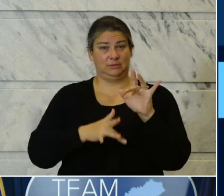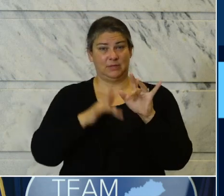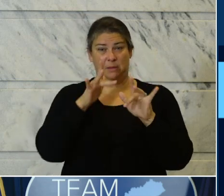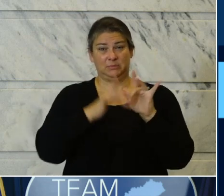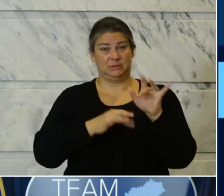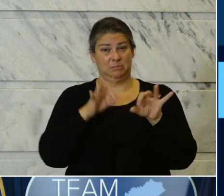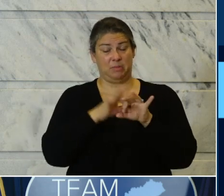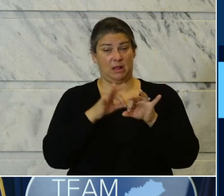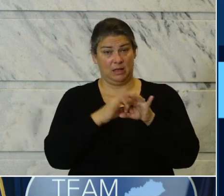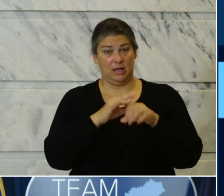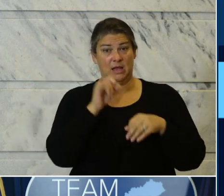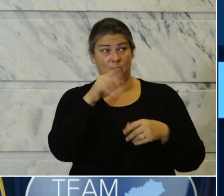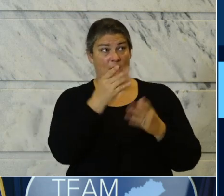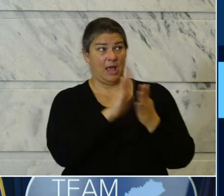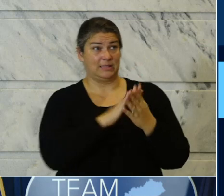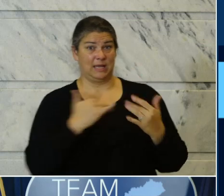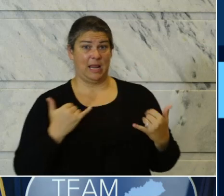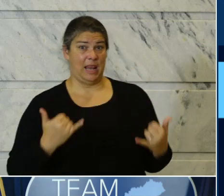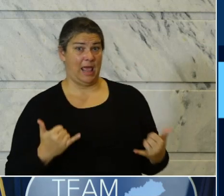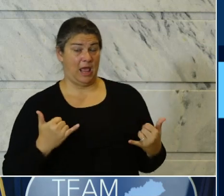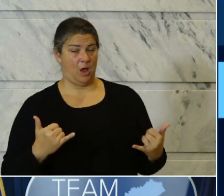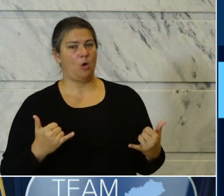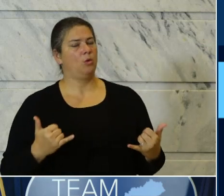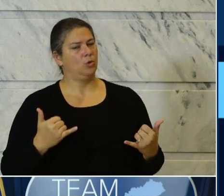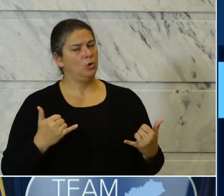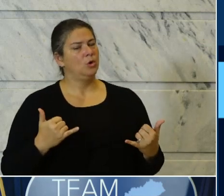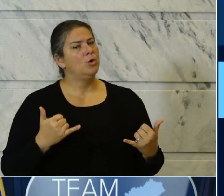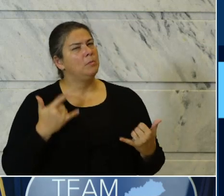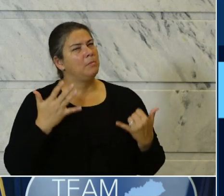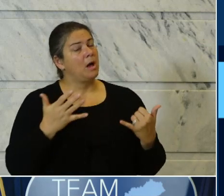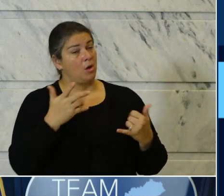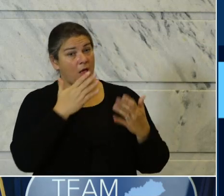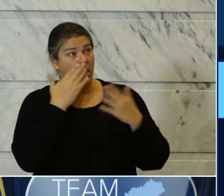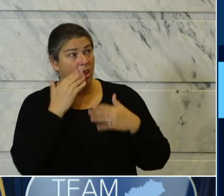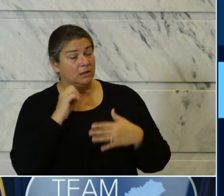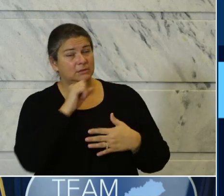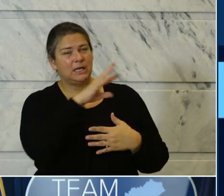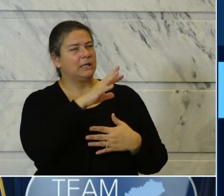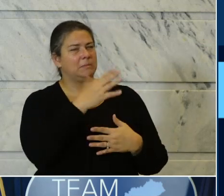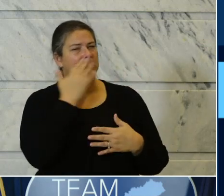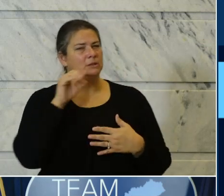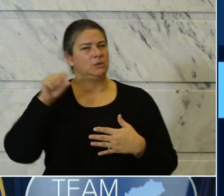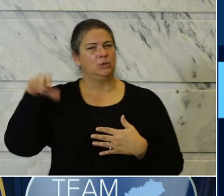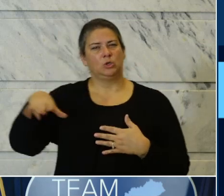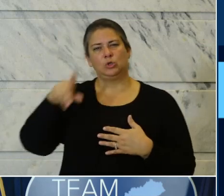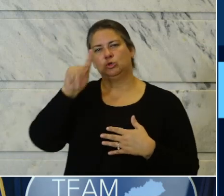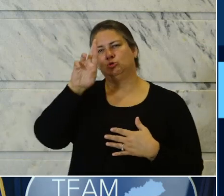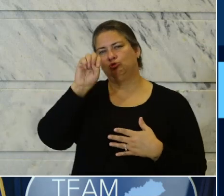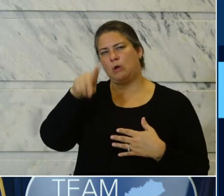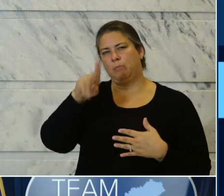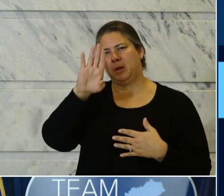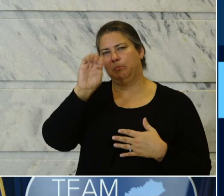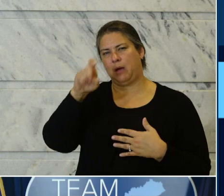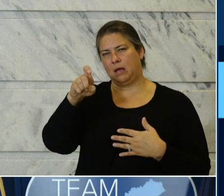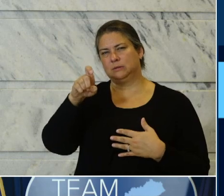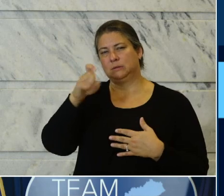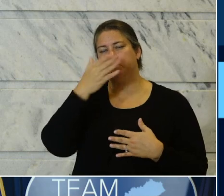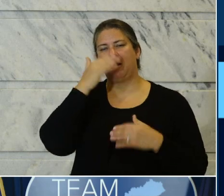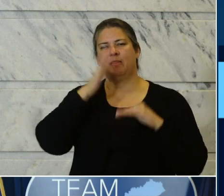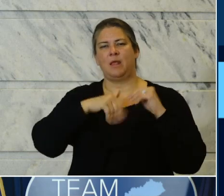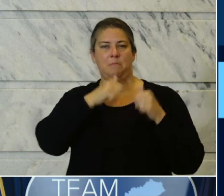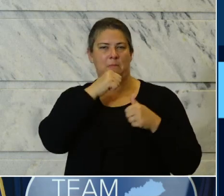that if you're requesting it now, you very much want to consider putting it in a drop box as opposed to just putting it back in the